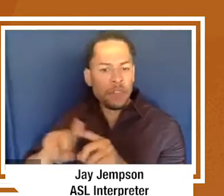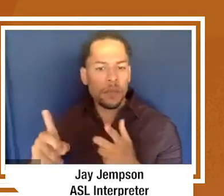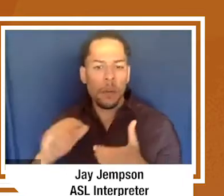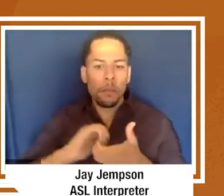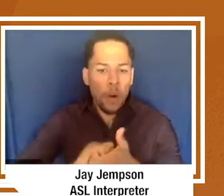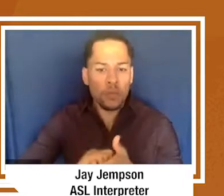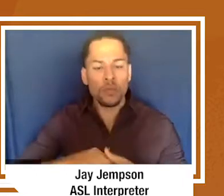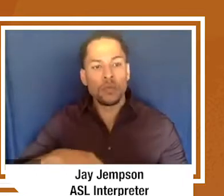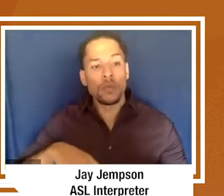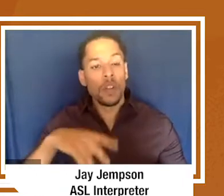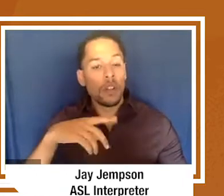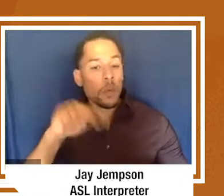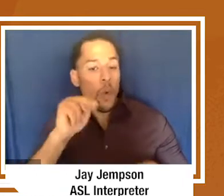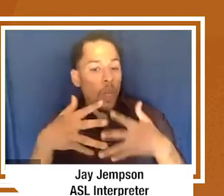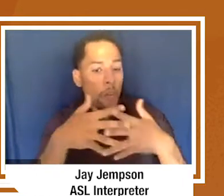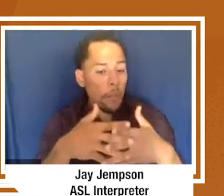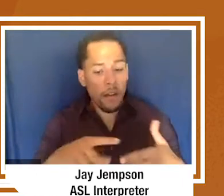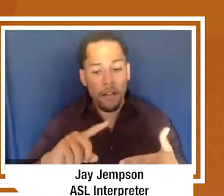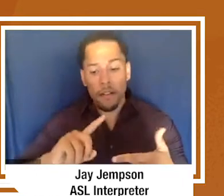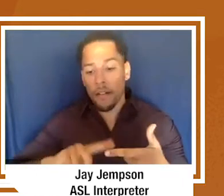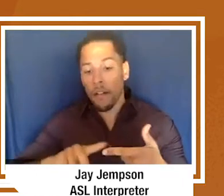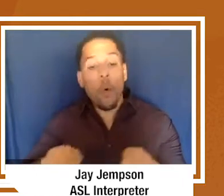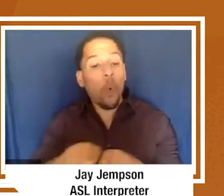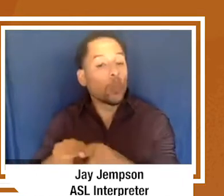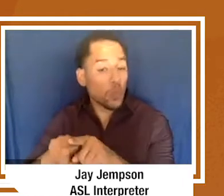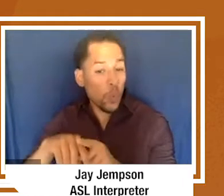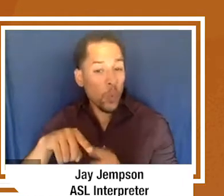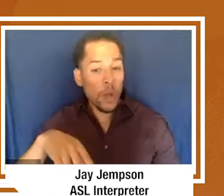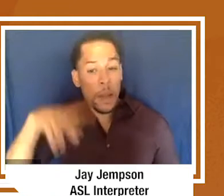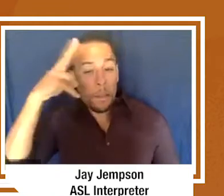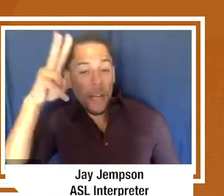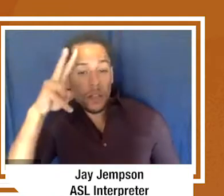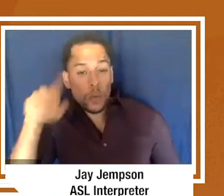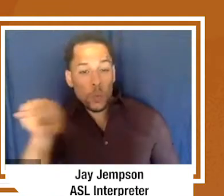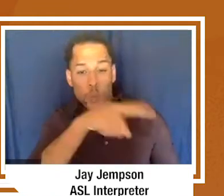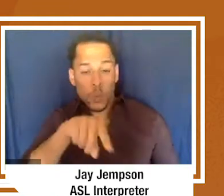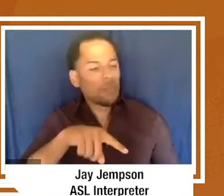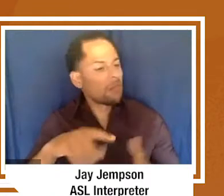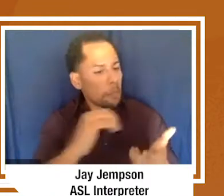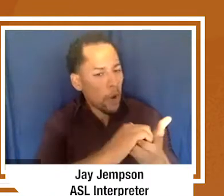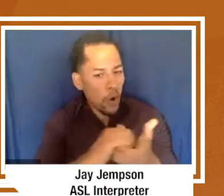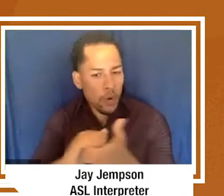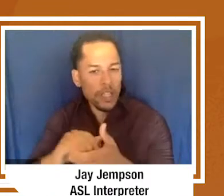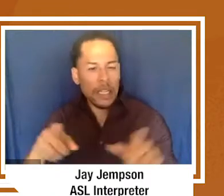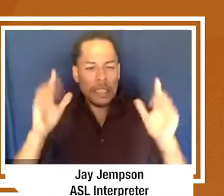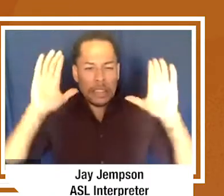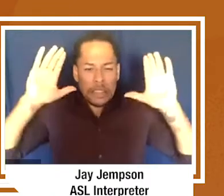America, including Mexico, is a lot of